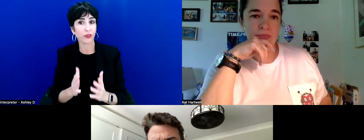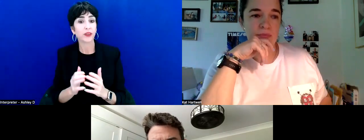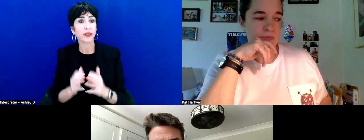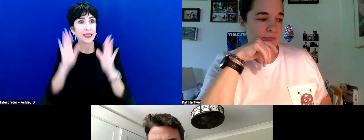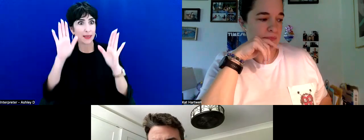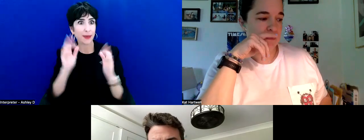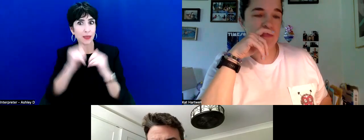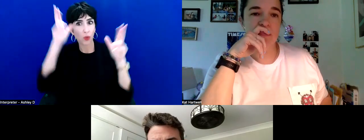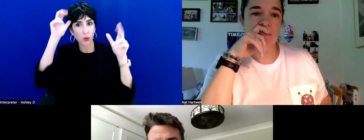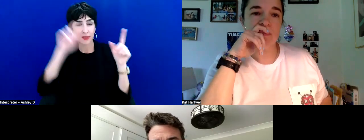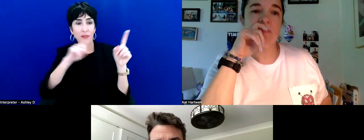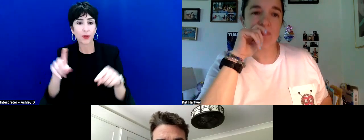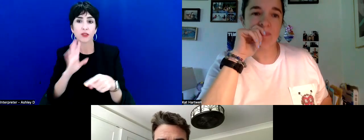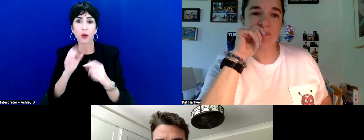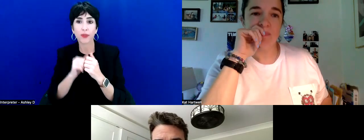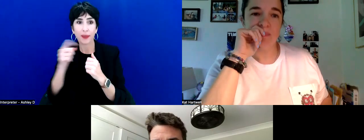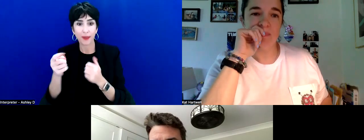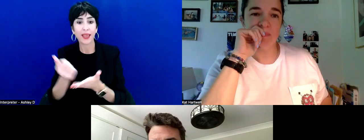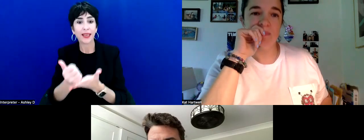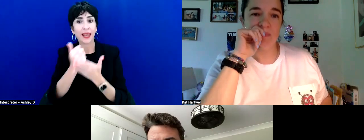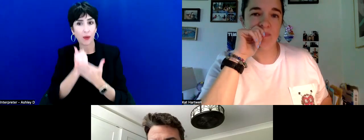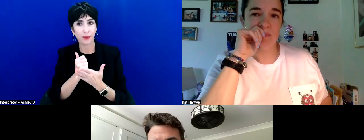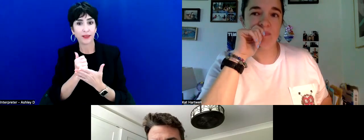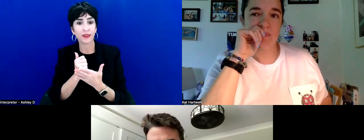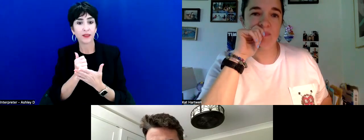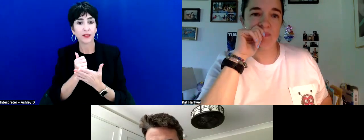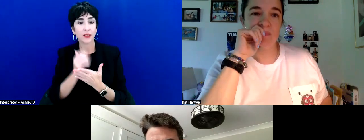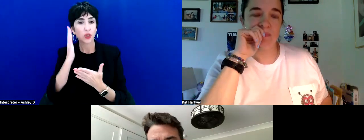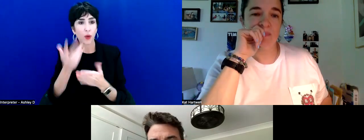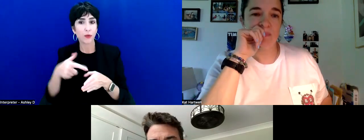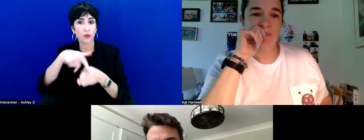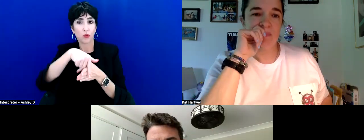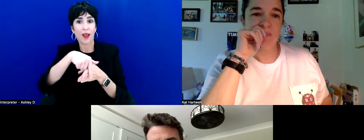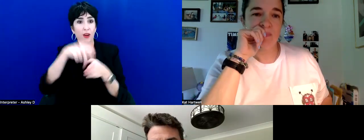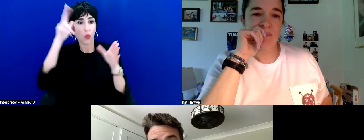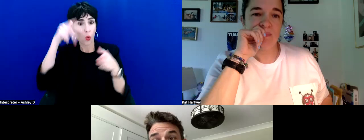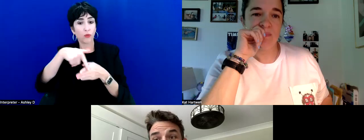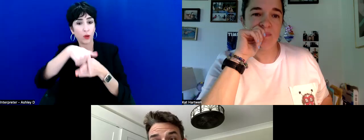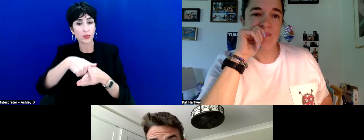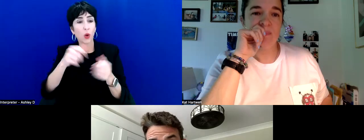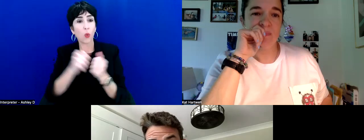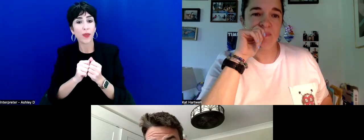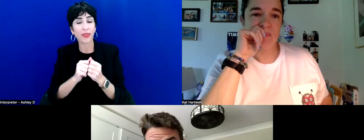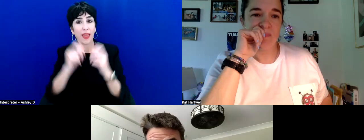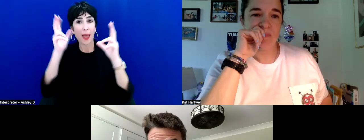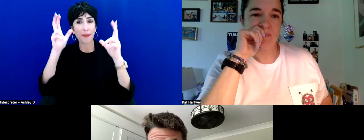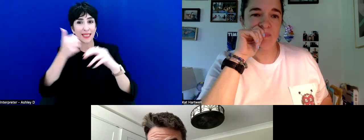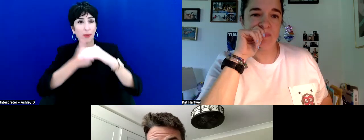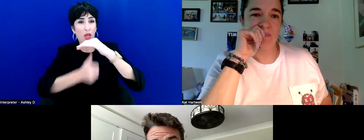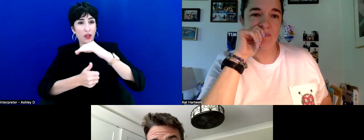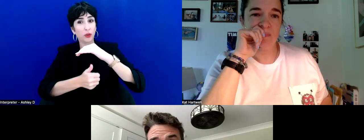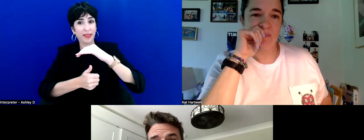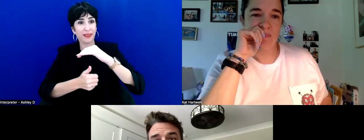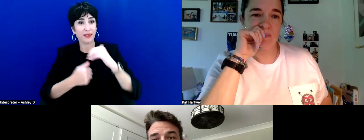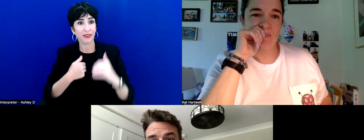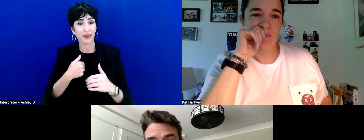with horses. And I went and I talked to him, and he actually helped me. And so I would ride on a horse saddle with a basketball underneath me,